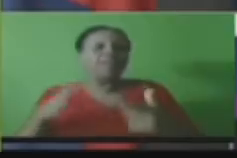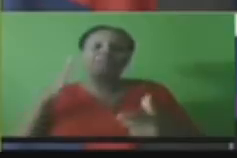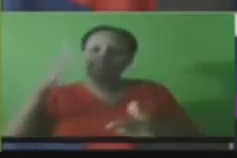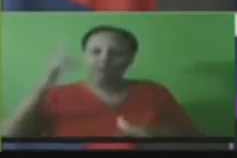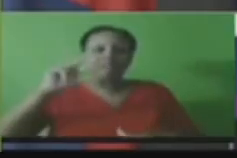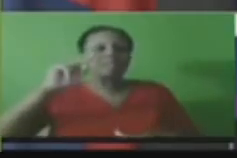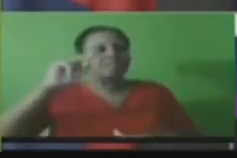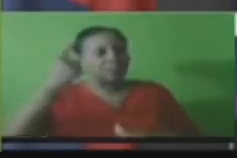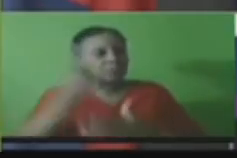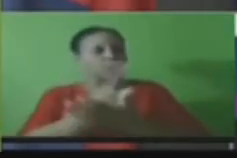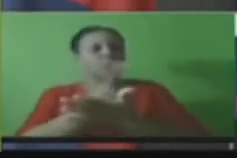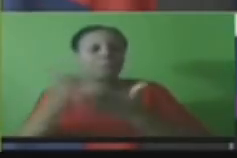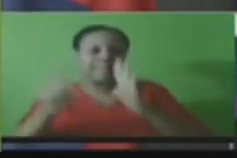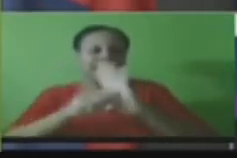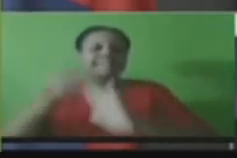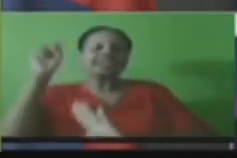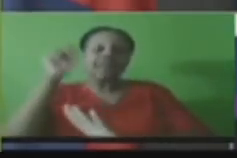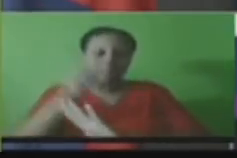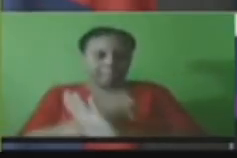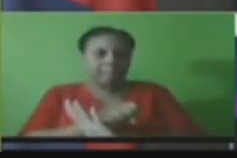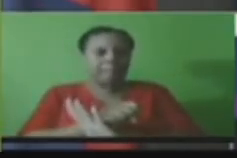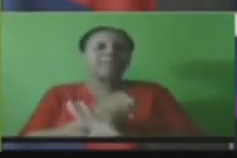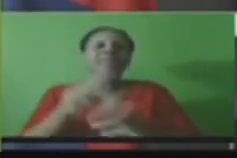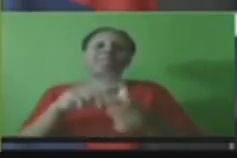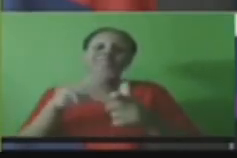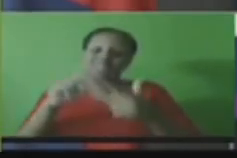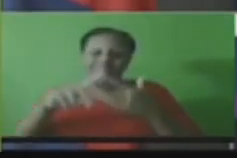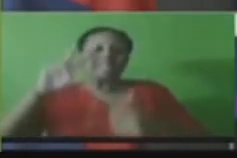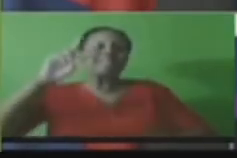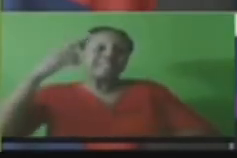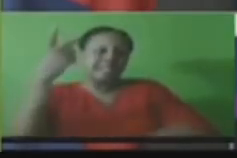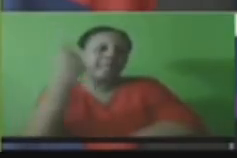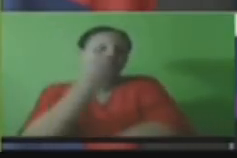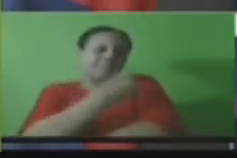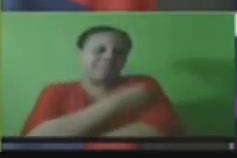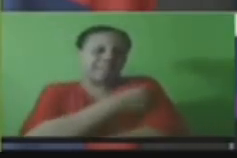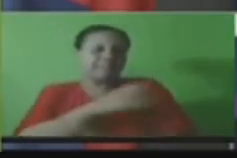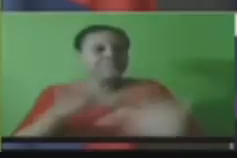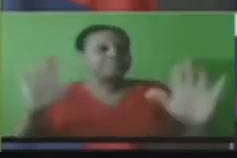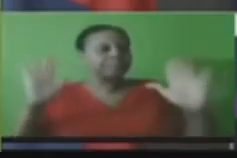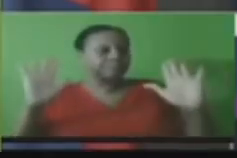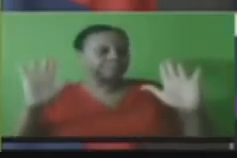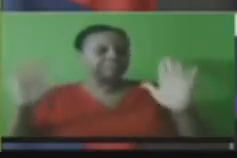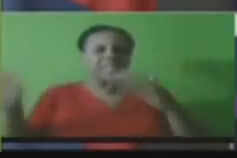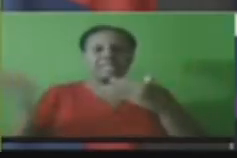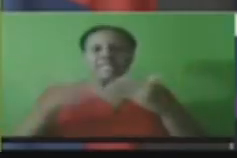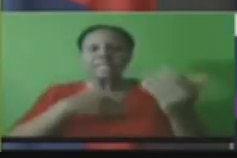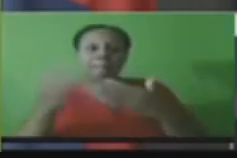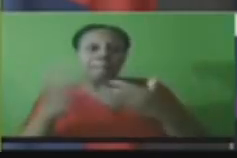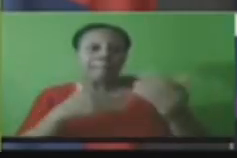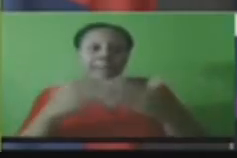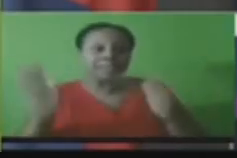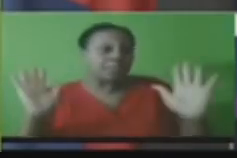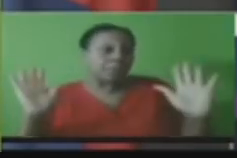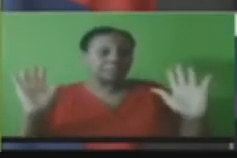weeks from the first shot, and I get it. So that's how it goes. Doesn't matter who it is. That's the protocol.